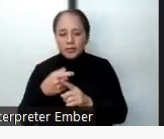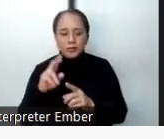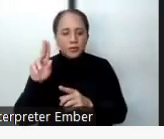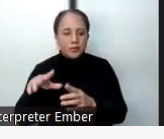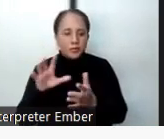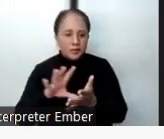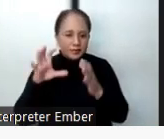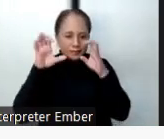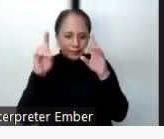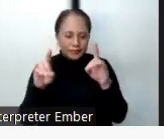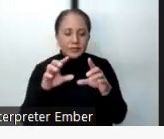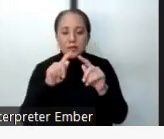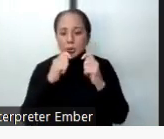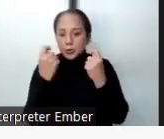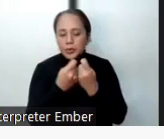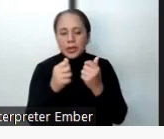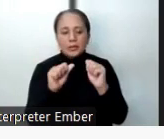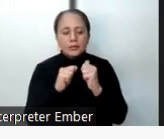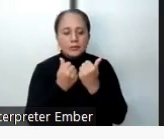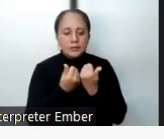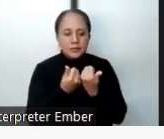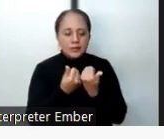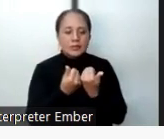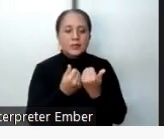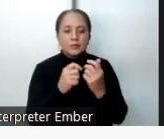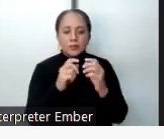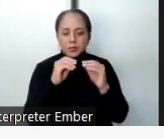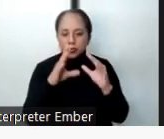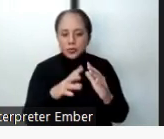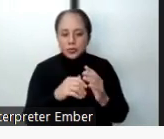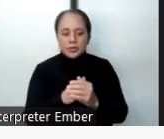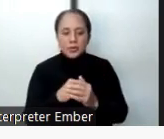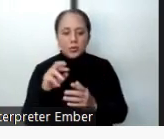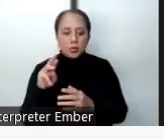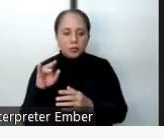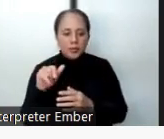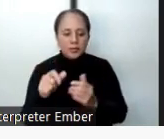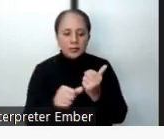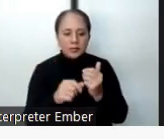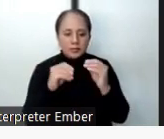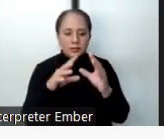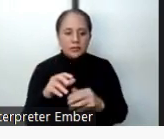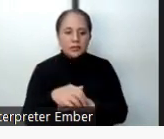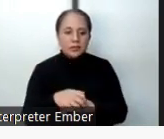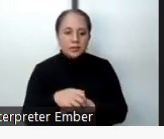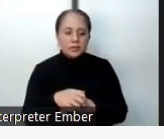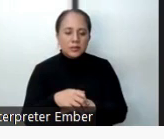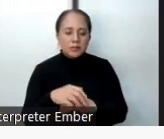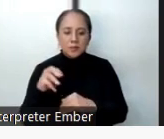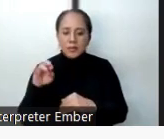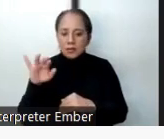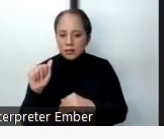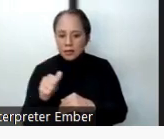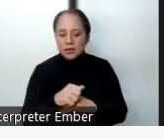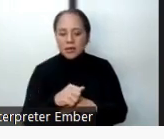team also include Associate Professor Romilin Mitila, Assistant Professors Ana Maria Margarita Salvatore and